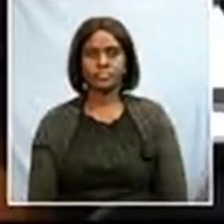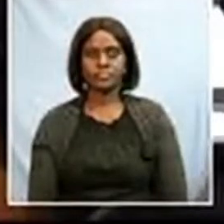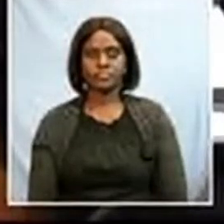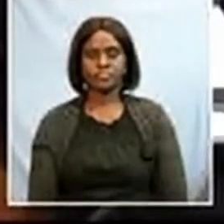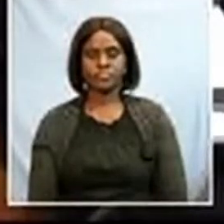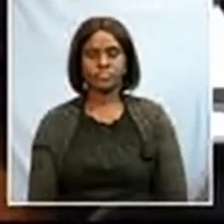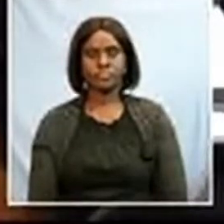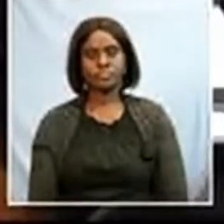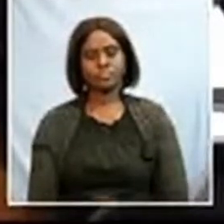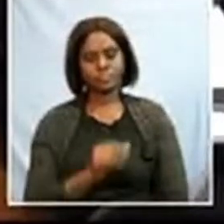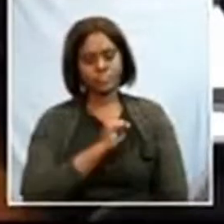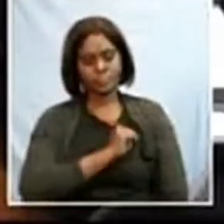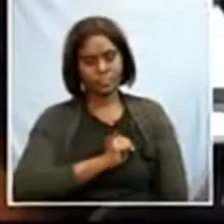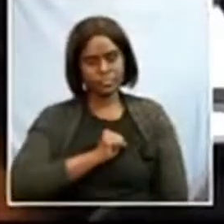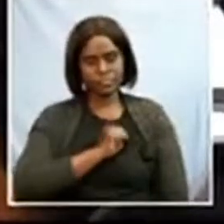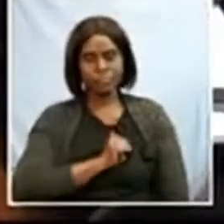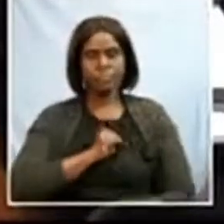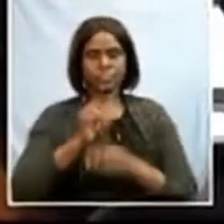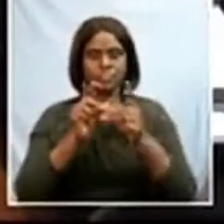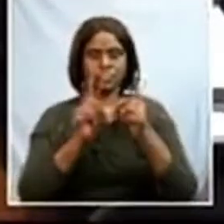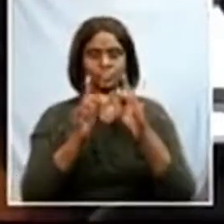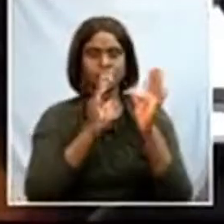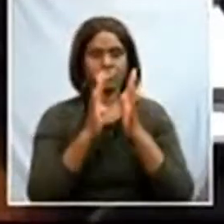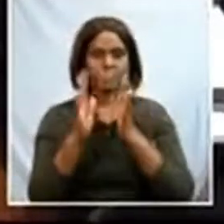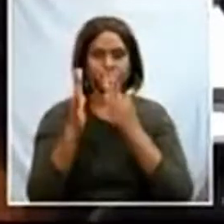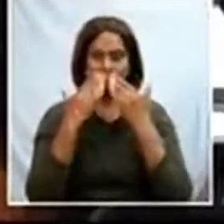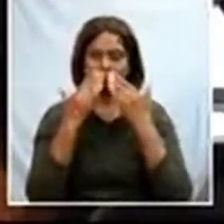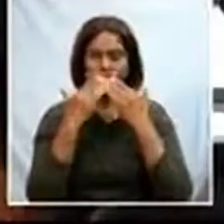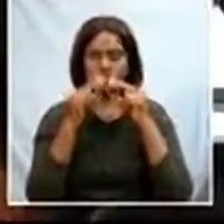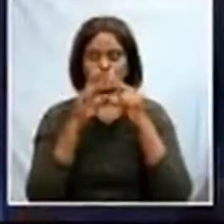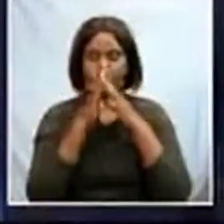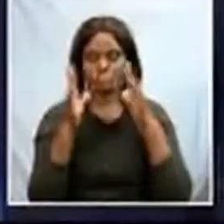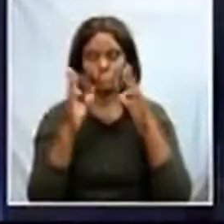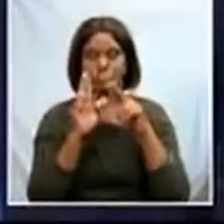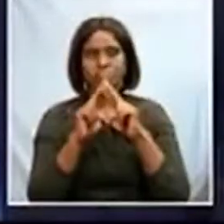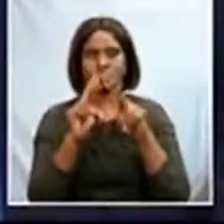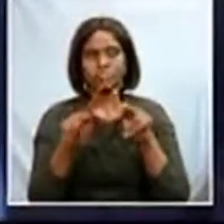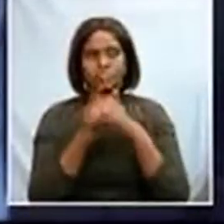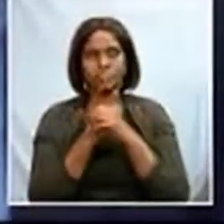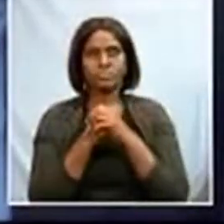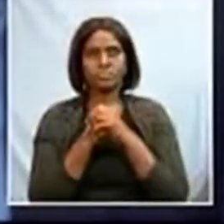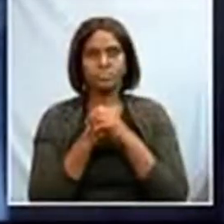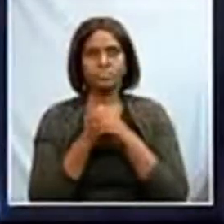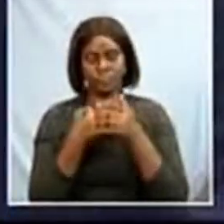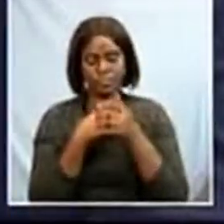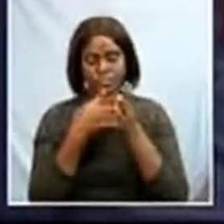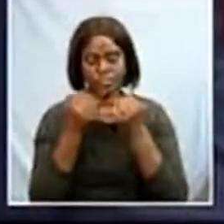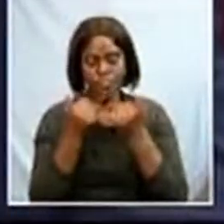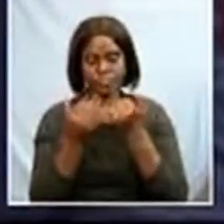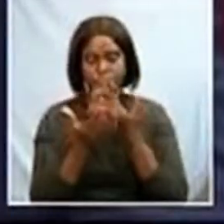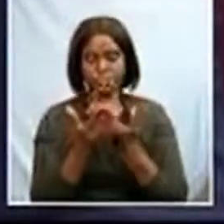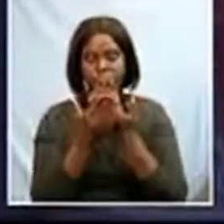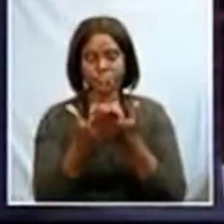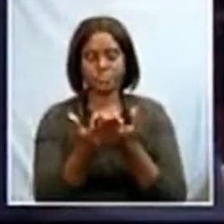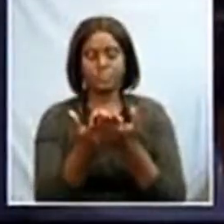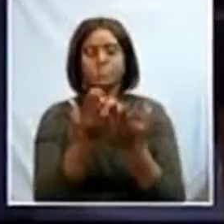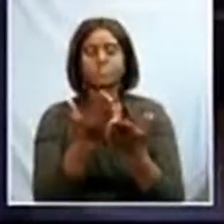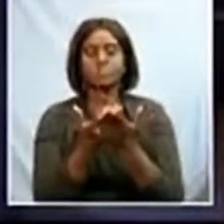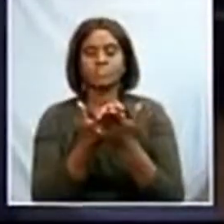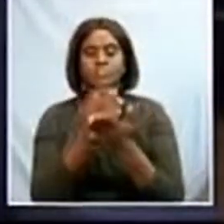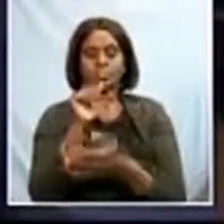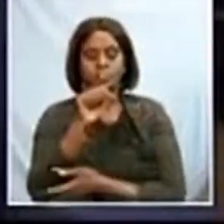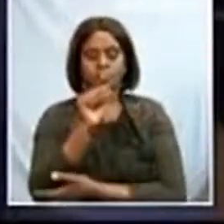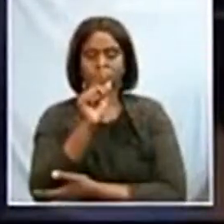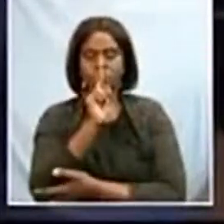Thank you very much, Director Chair. Planning. Thank you very much, Chair. I want to submit that